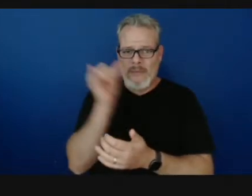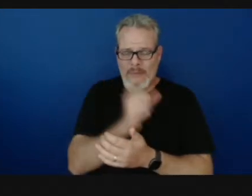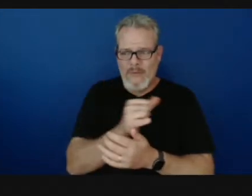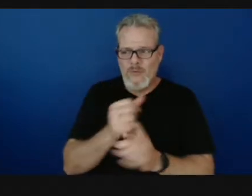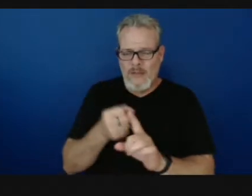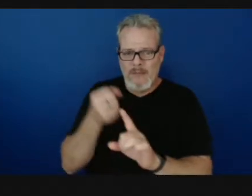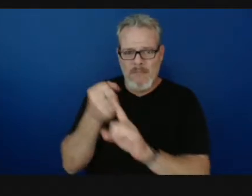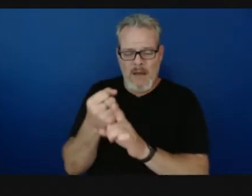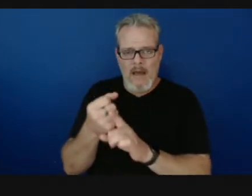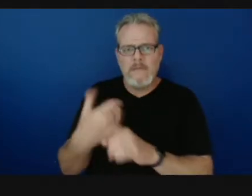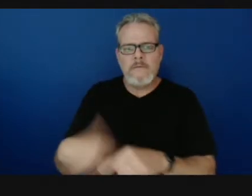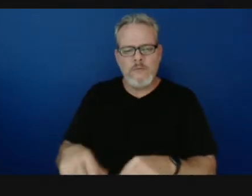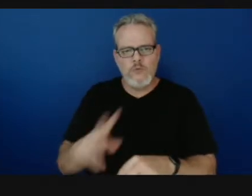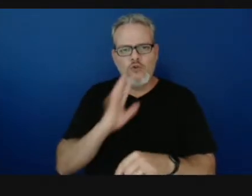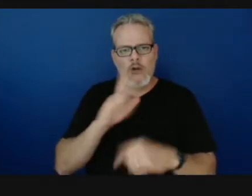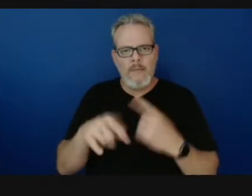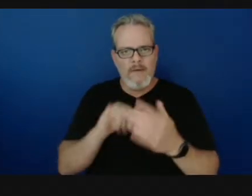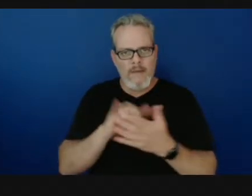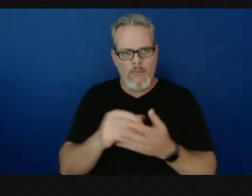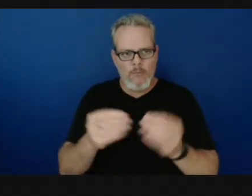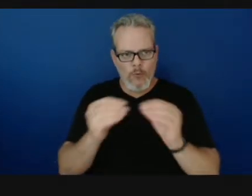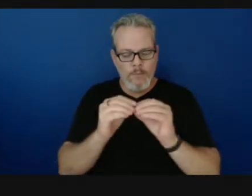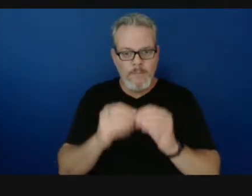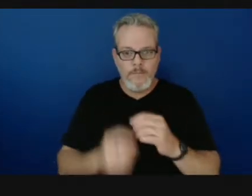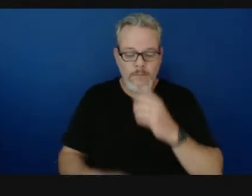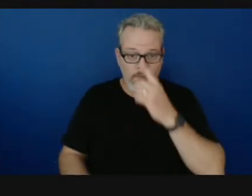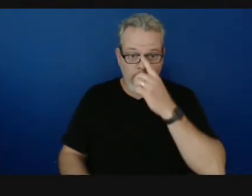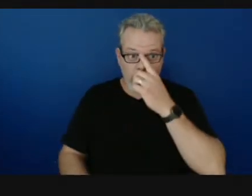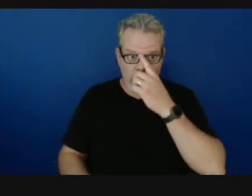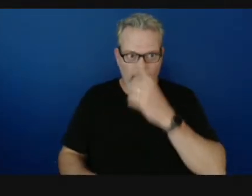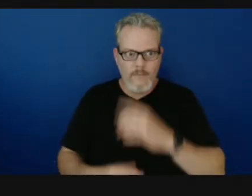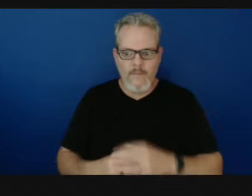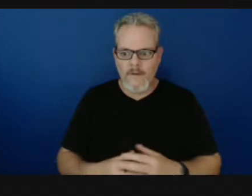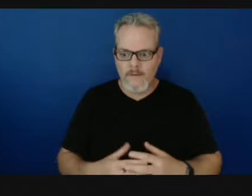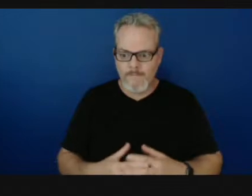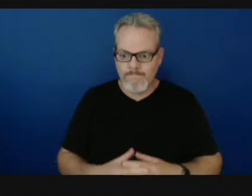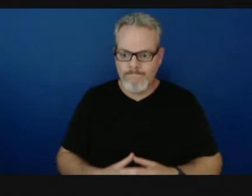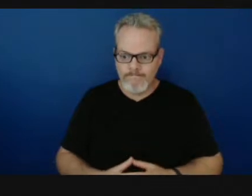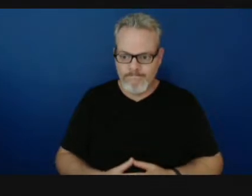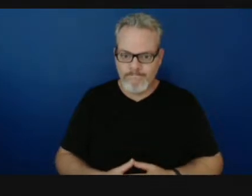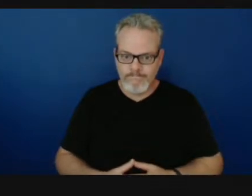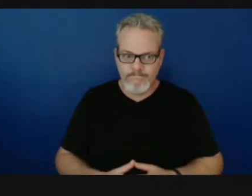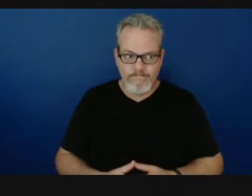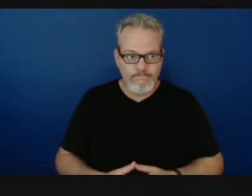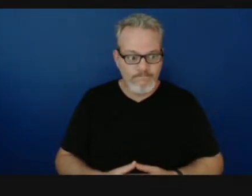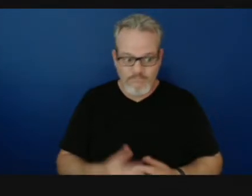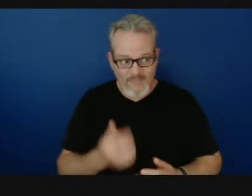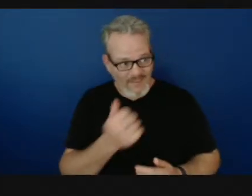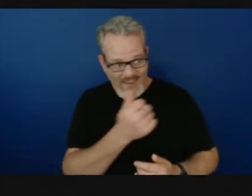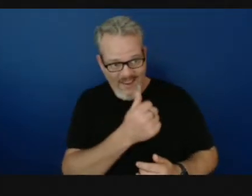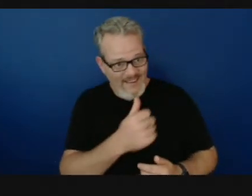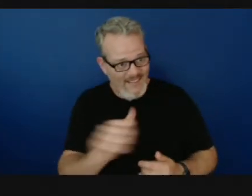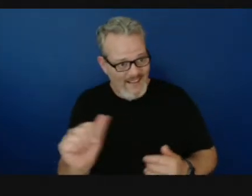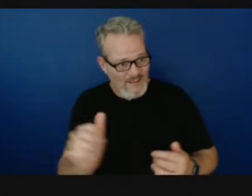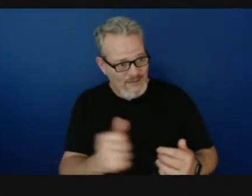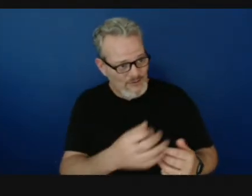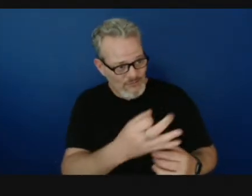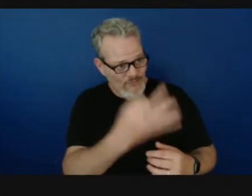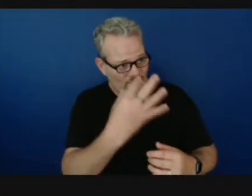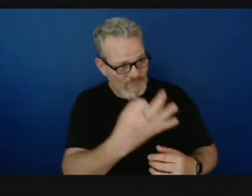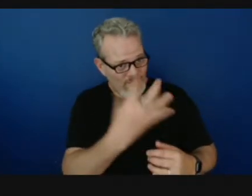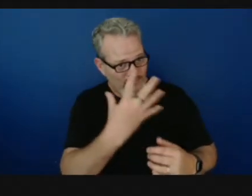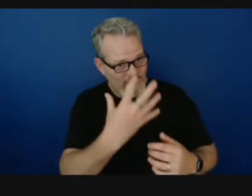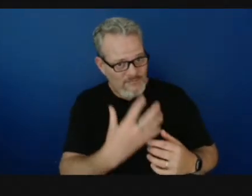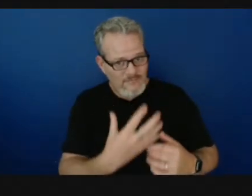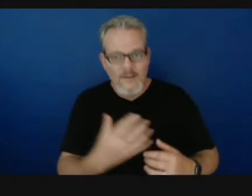that a little bit later as well. So, yeah. Anything else before we get into all of that, Dane? If